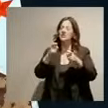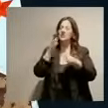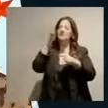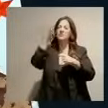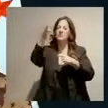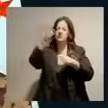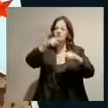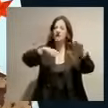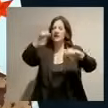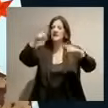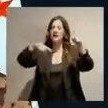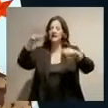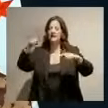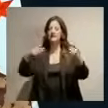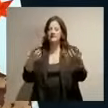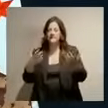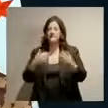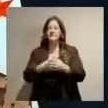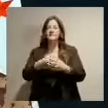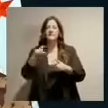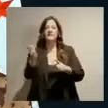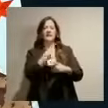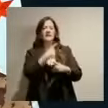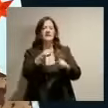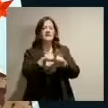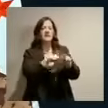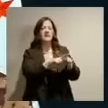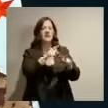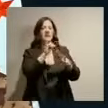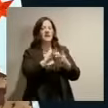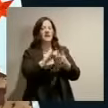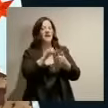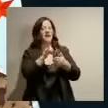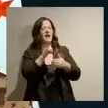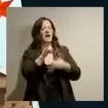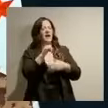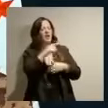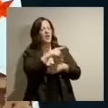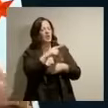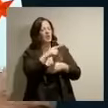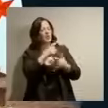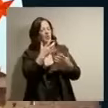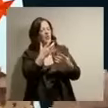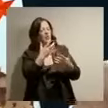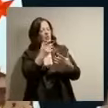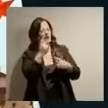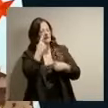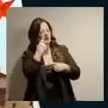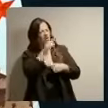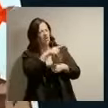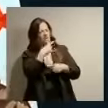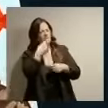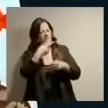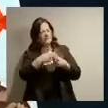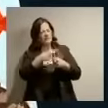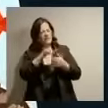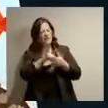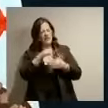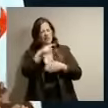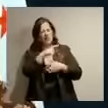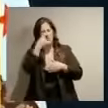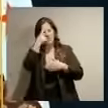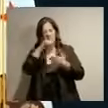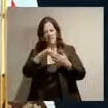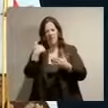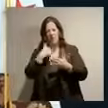And then just a question for the governor, since he invited it at the start of this press conference. you know, you mentioned that you do think we